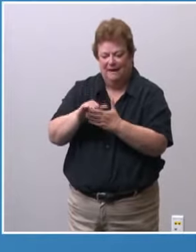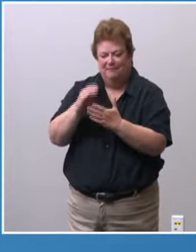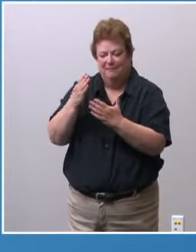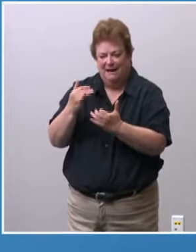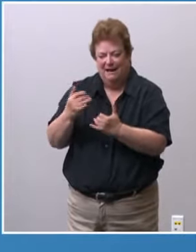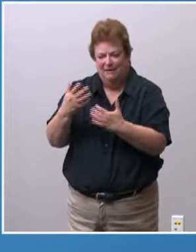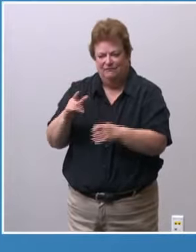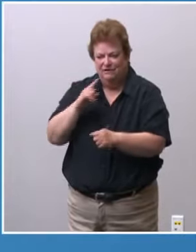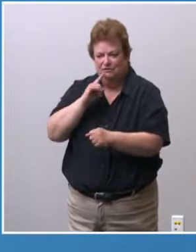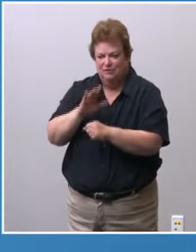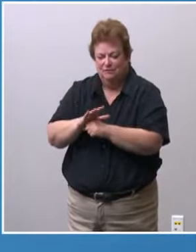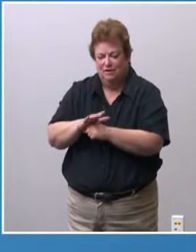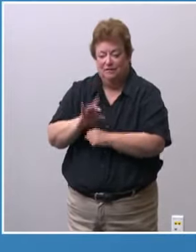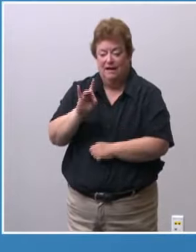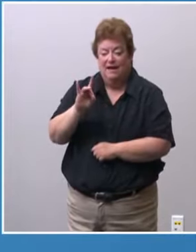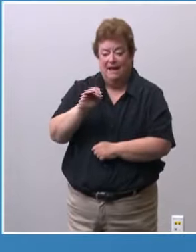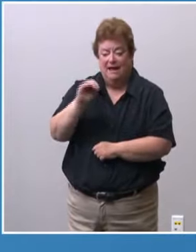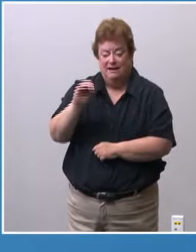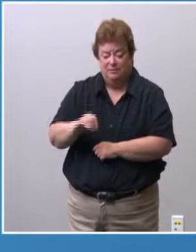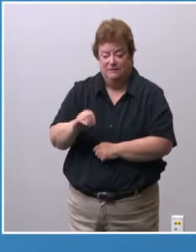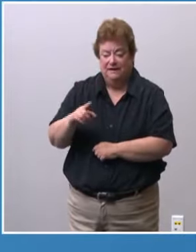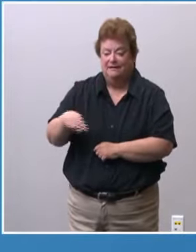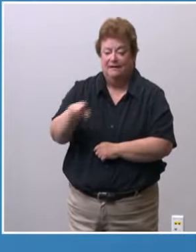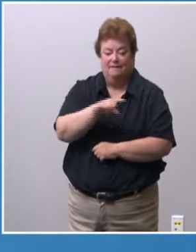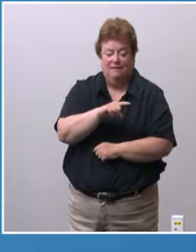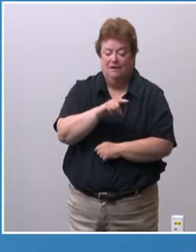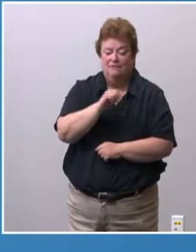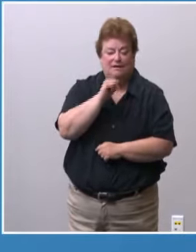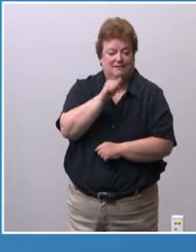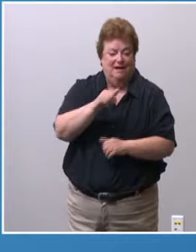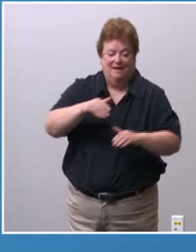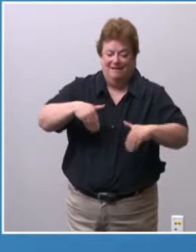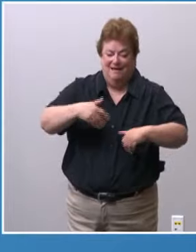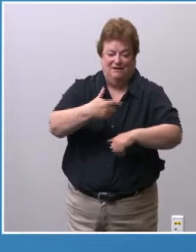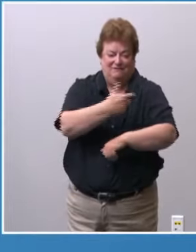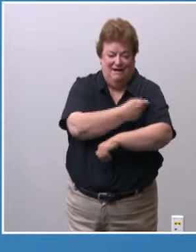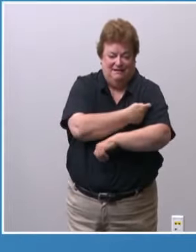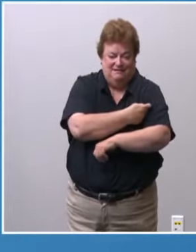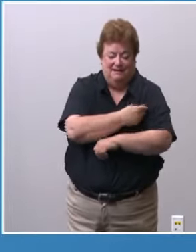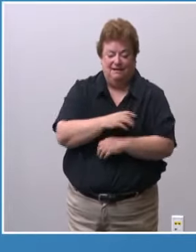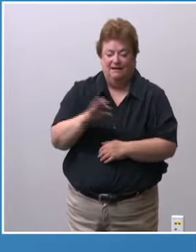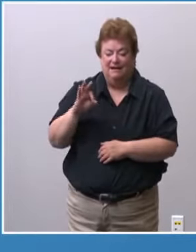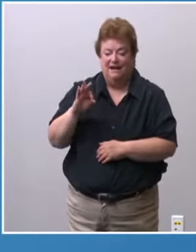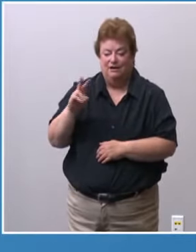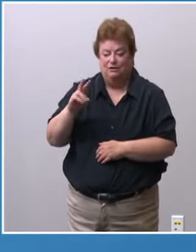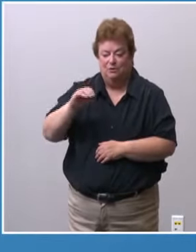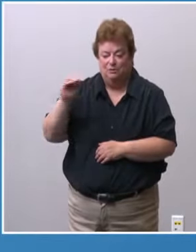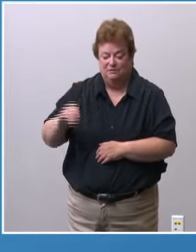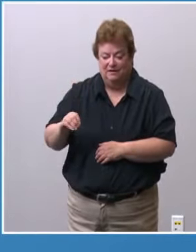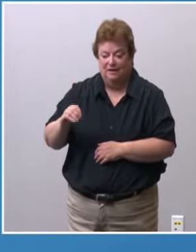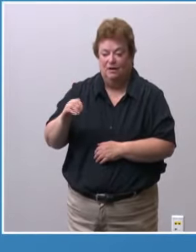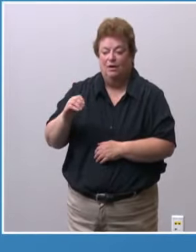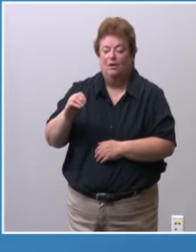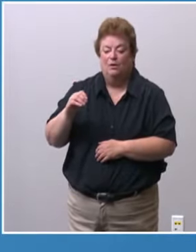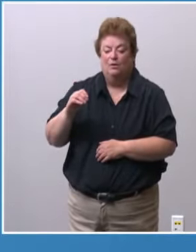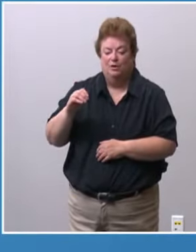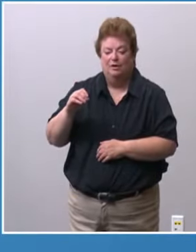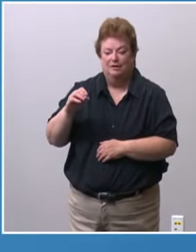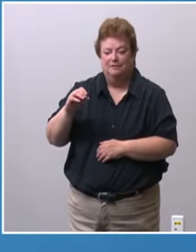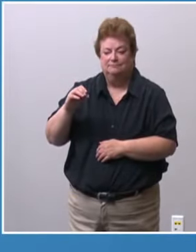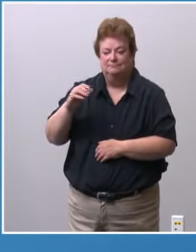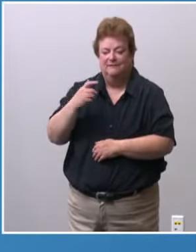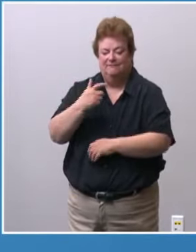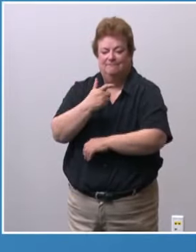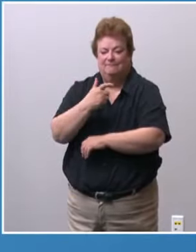About 80% of those were unvaccinated in the ICU. 92% were unvaccinated, so this continues